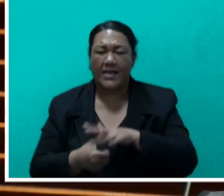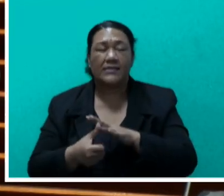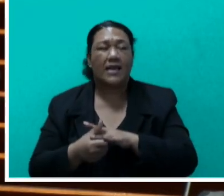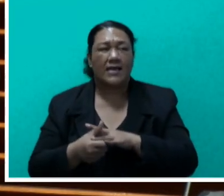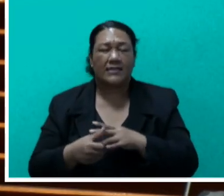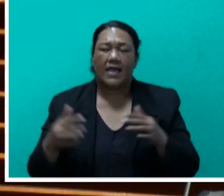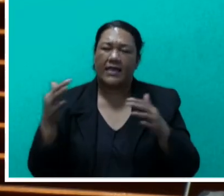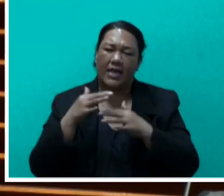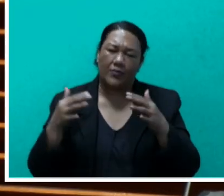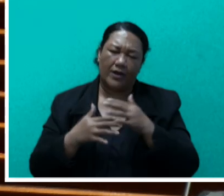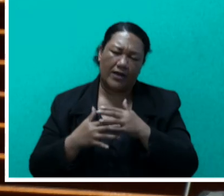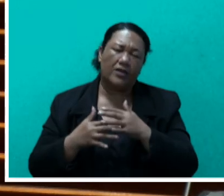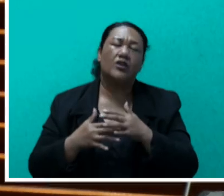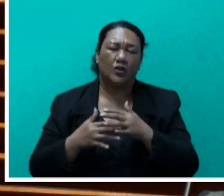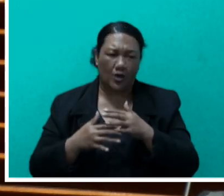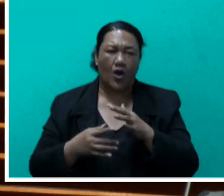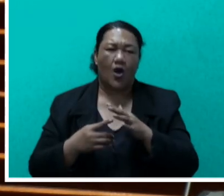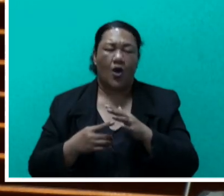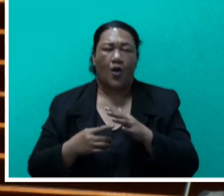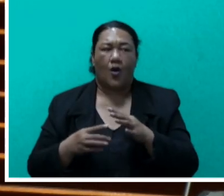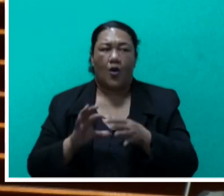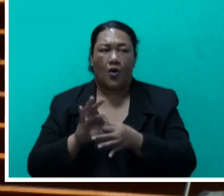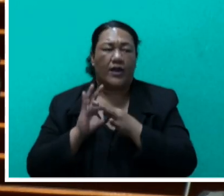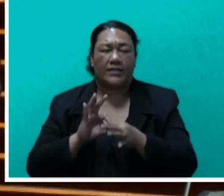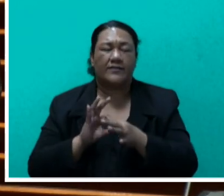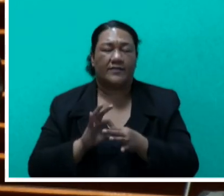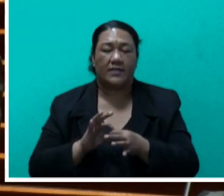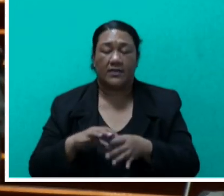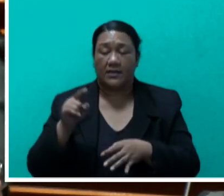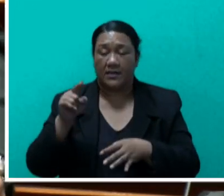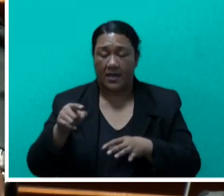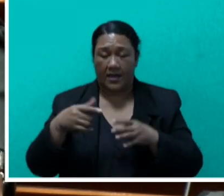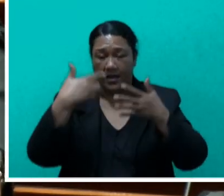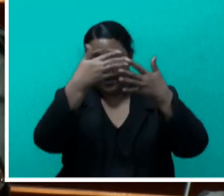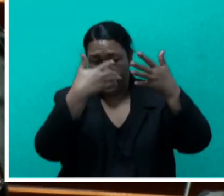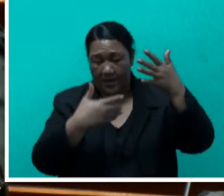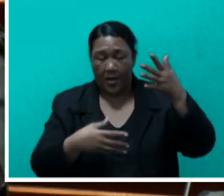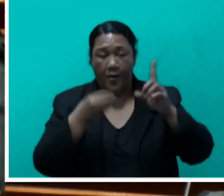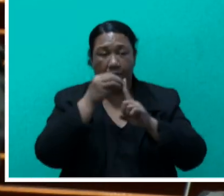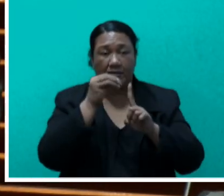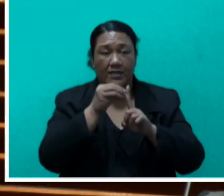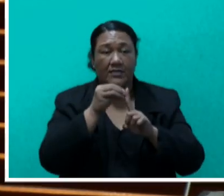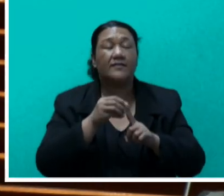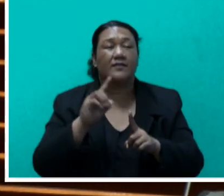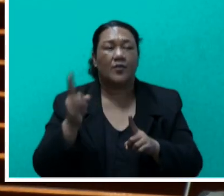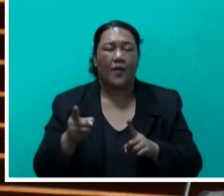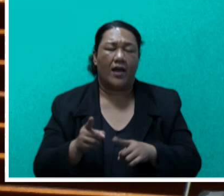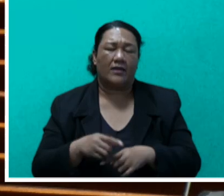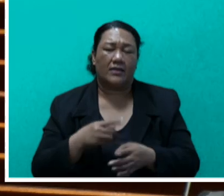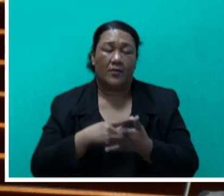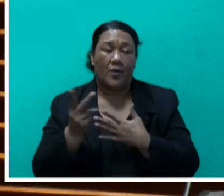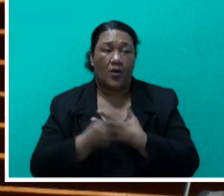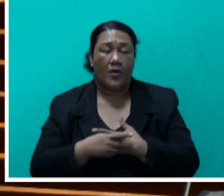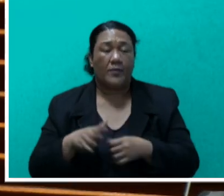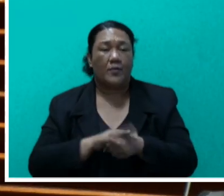network connectivity. The above interventions from the overall objectives of the revamped ROI program, and to